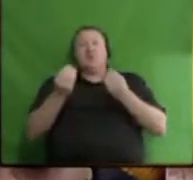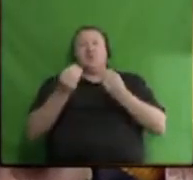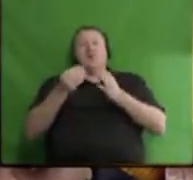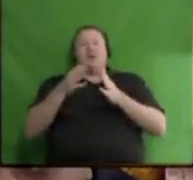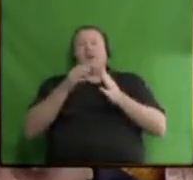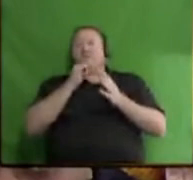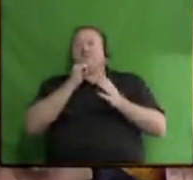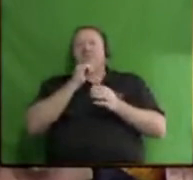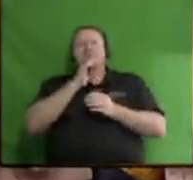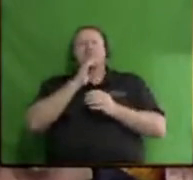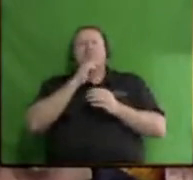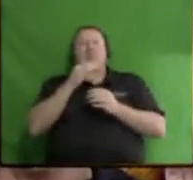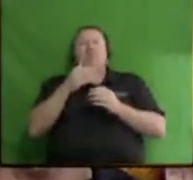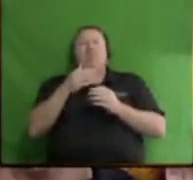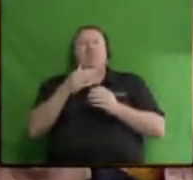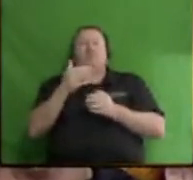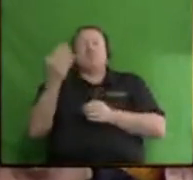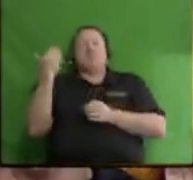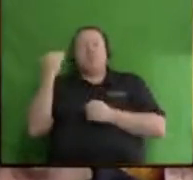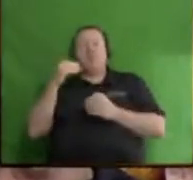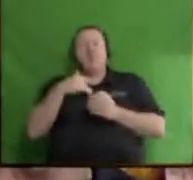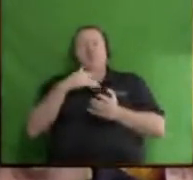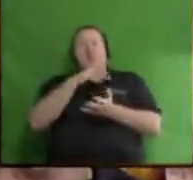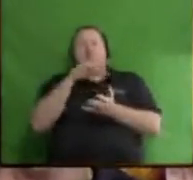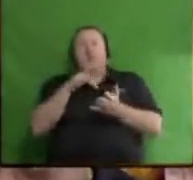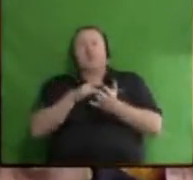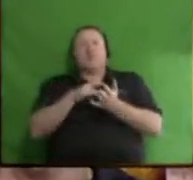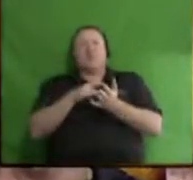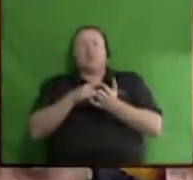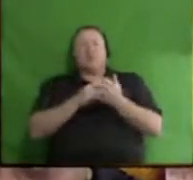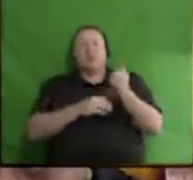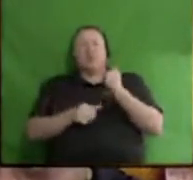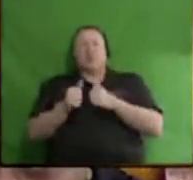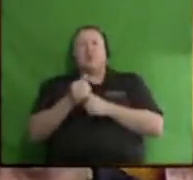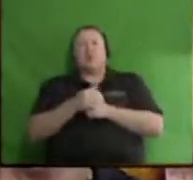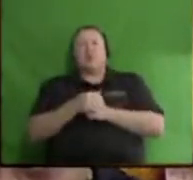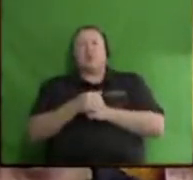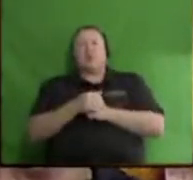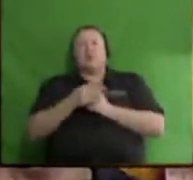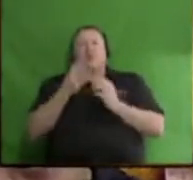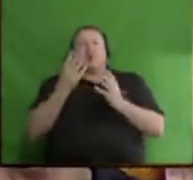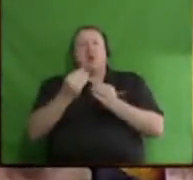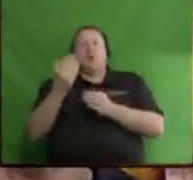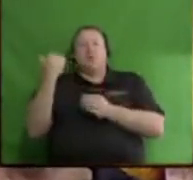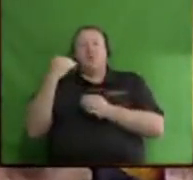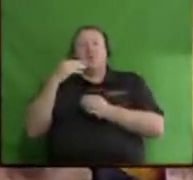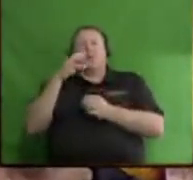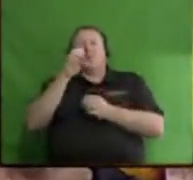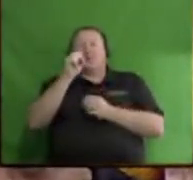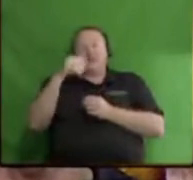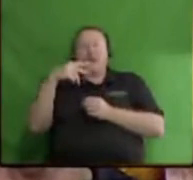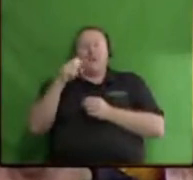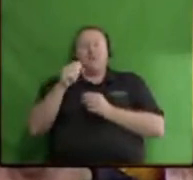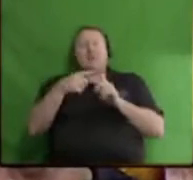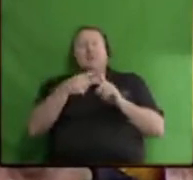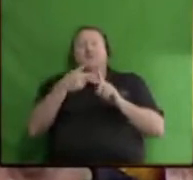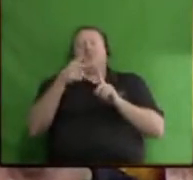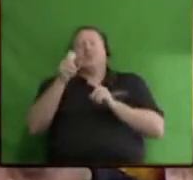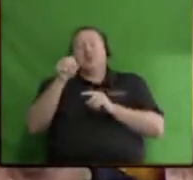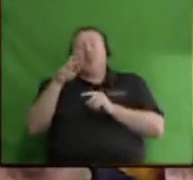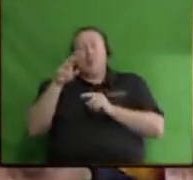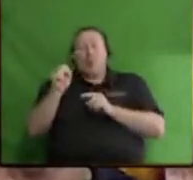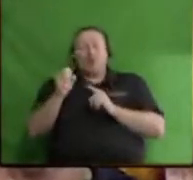before is that central command and control element. So you had SAPS, the Revenue Service, the Defence